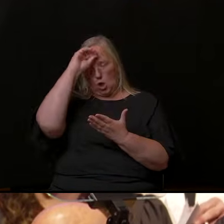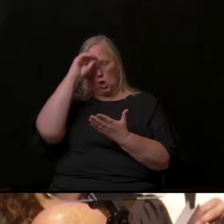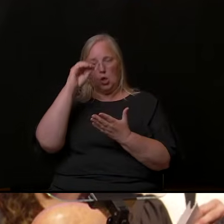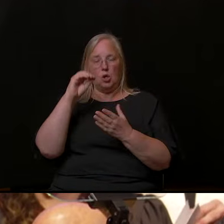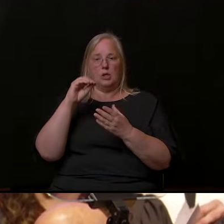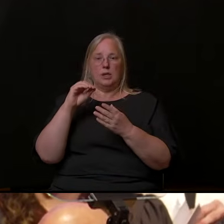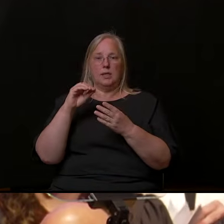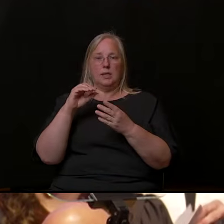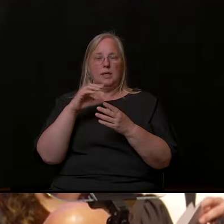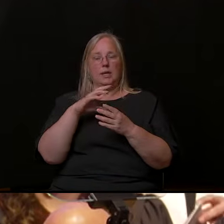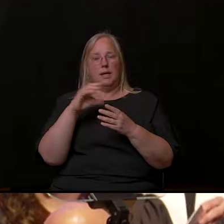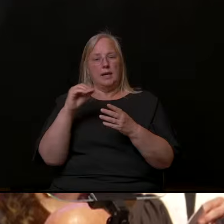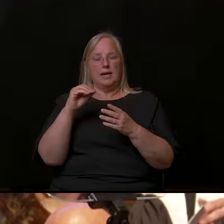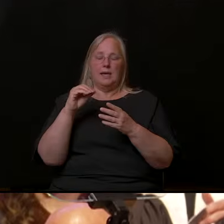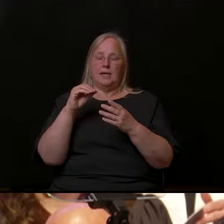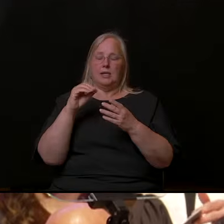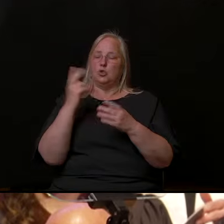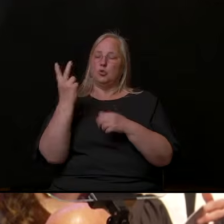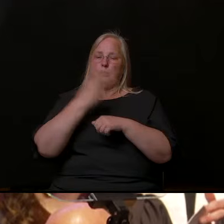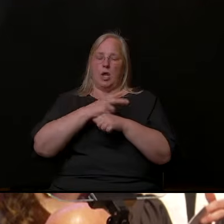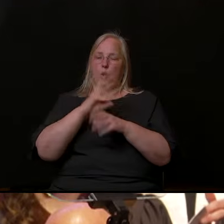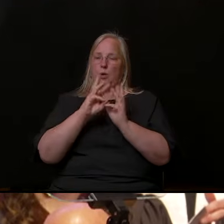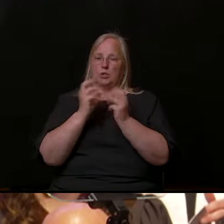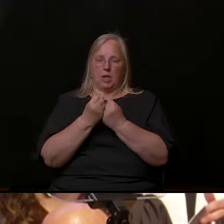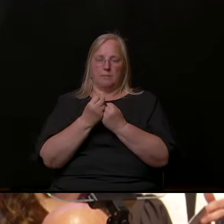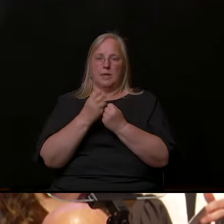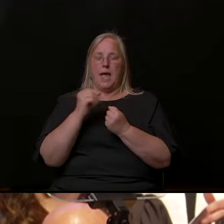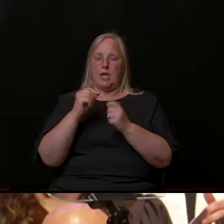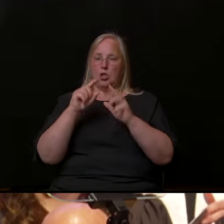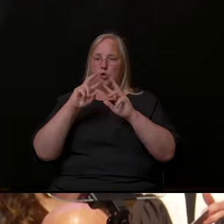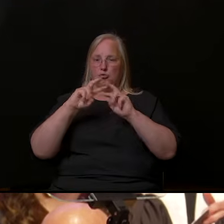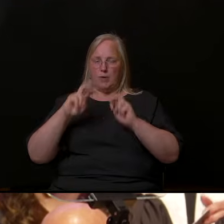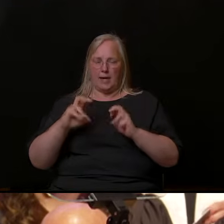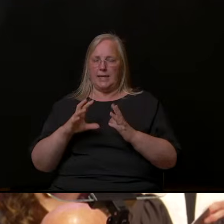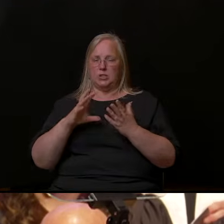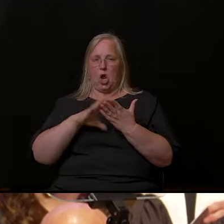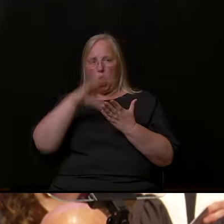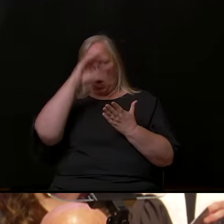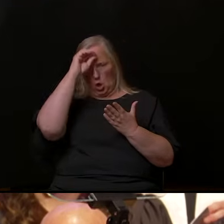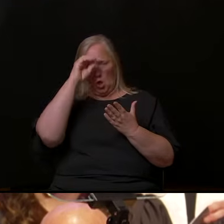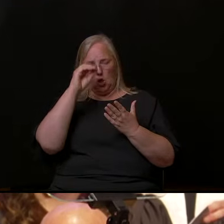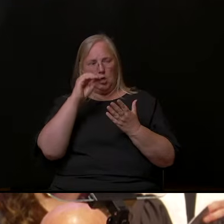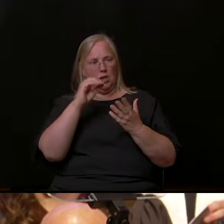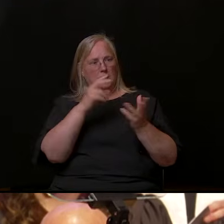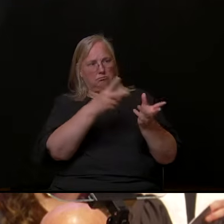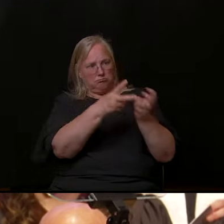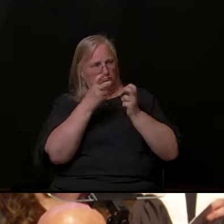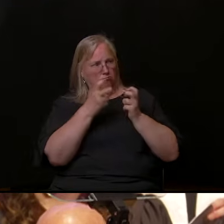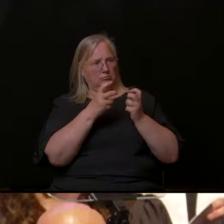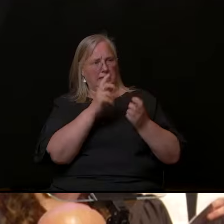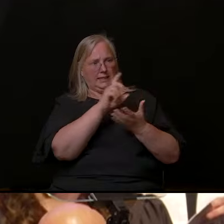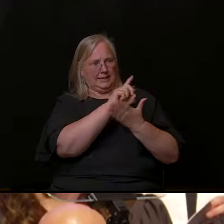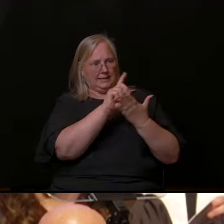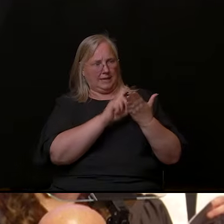workshops. And critics worried the language of design was being adopted without its discipline.